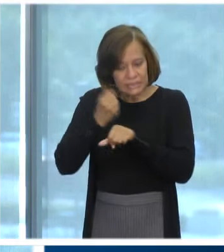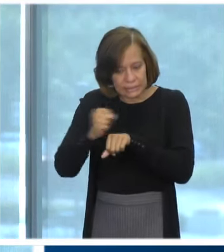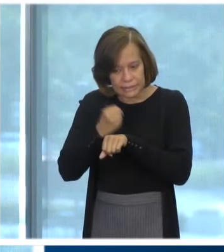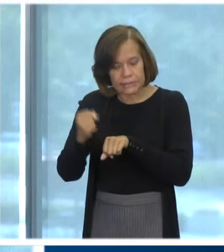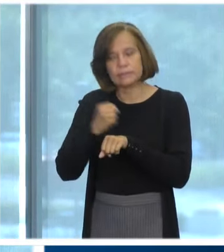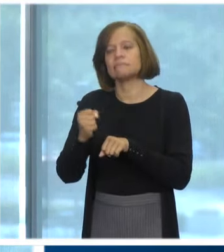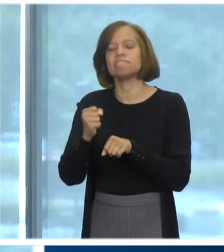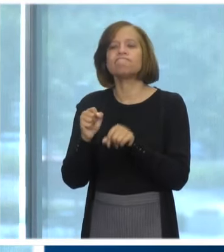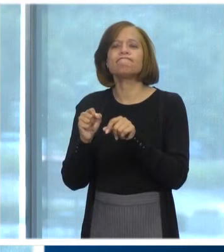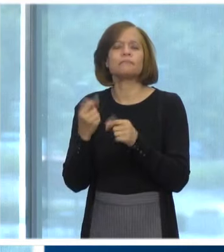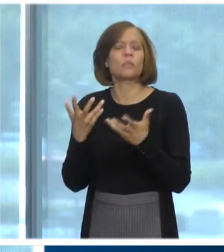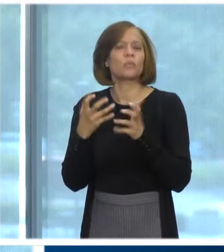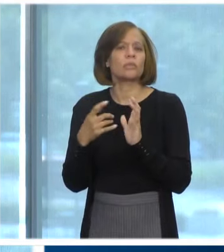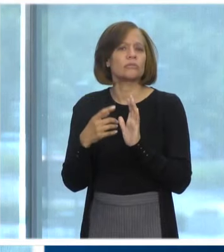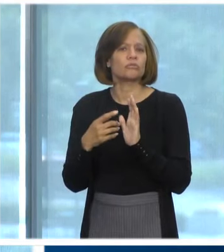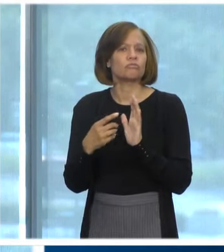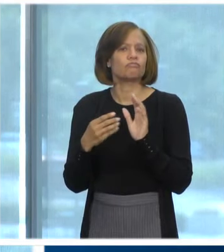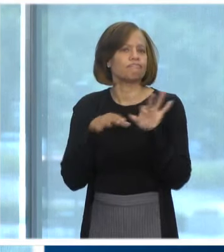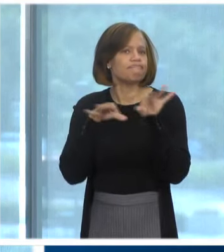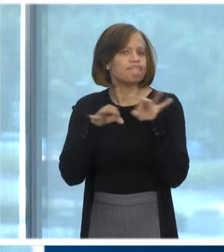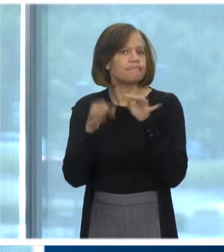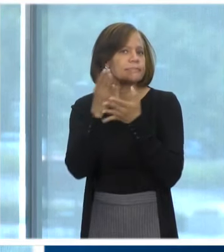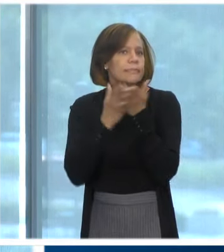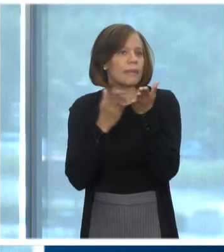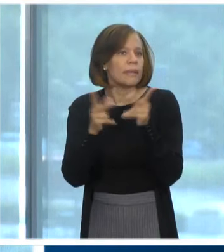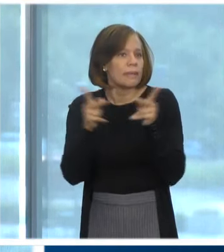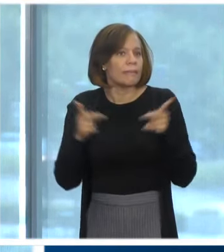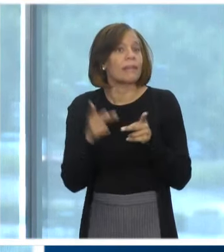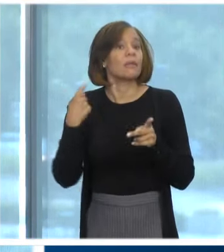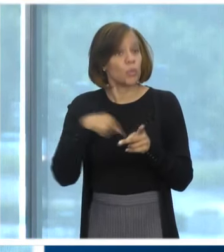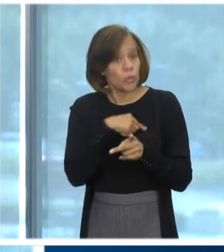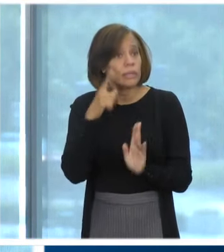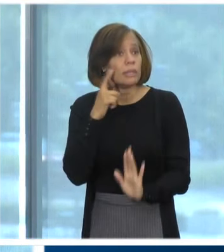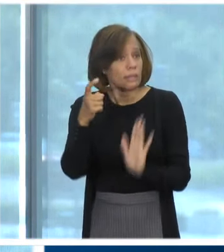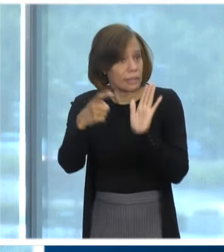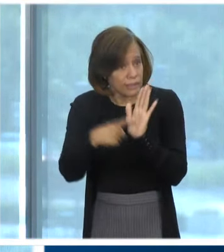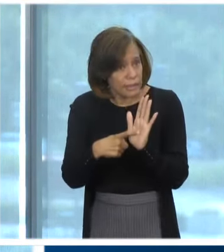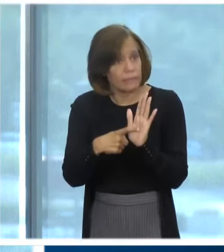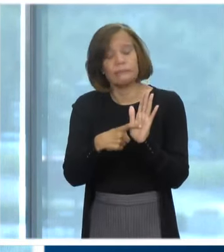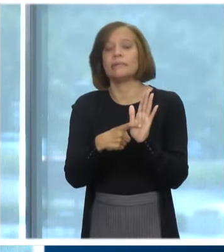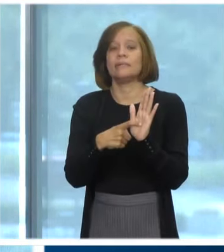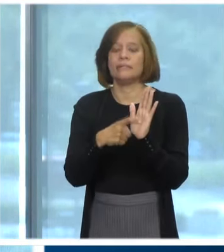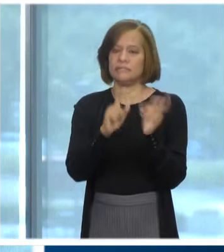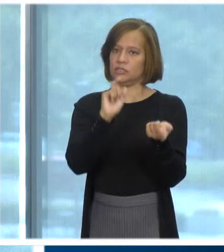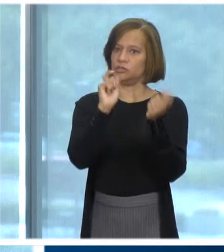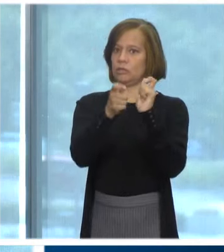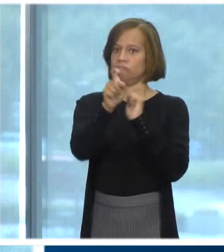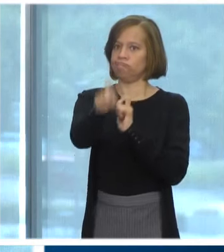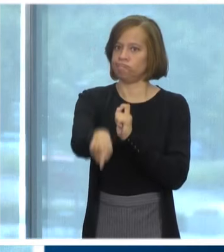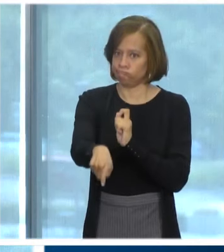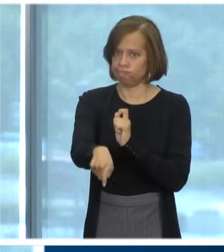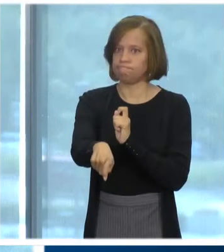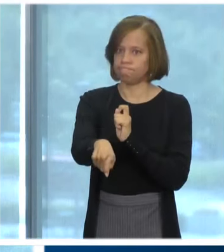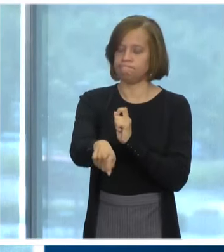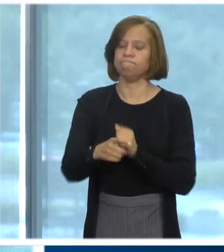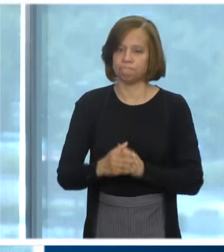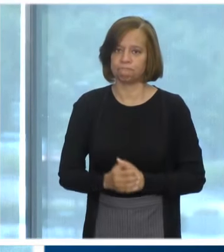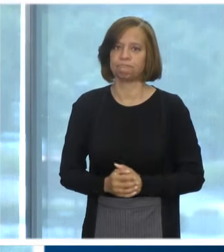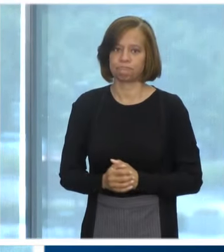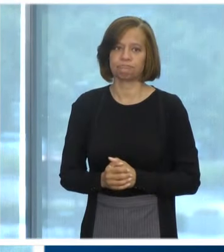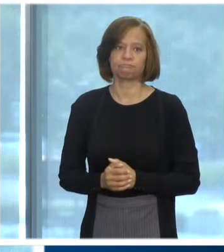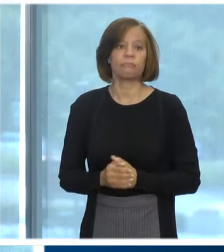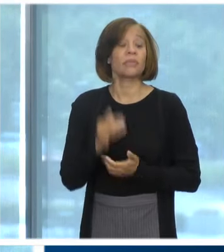highlight some of the places where we identified that change is necessary. And some